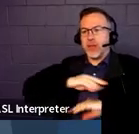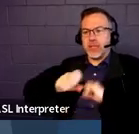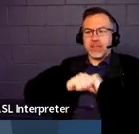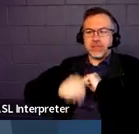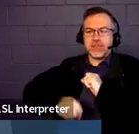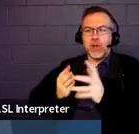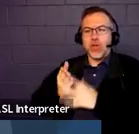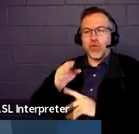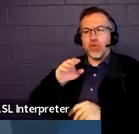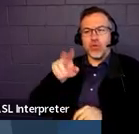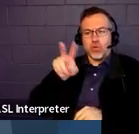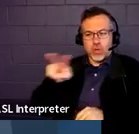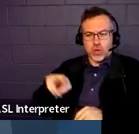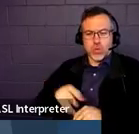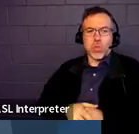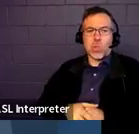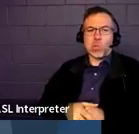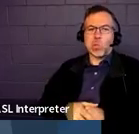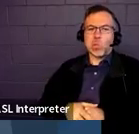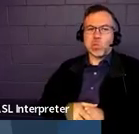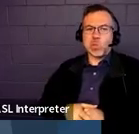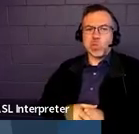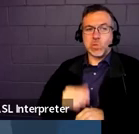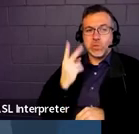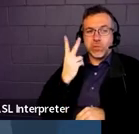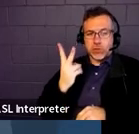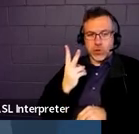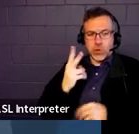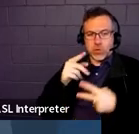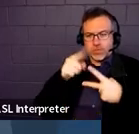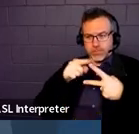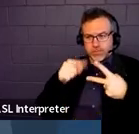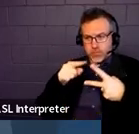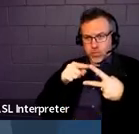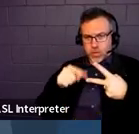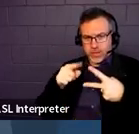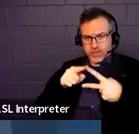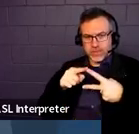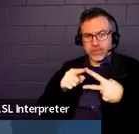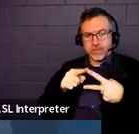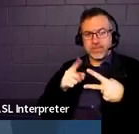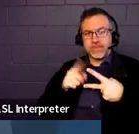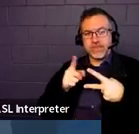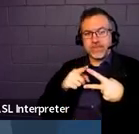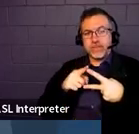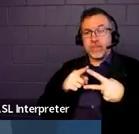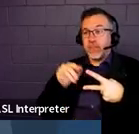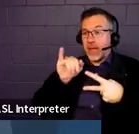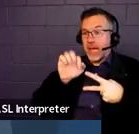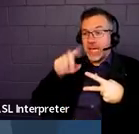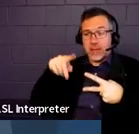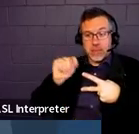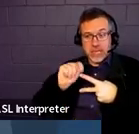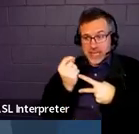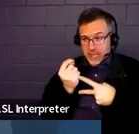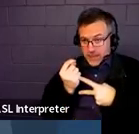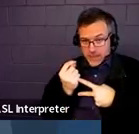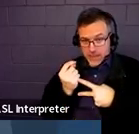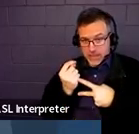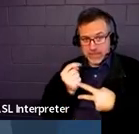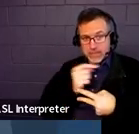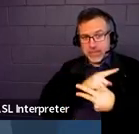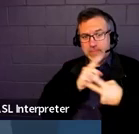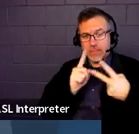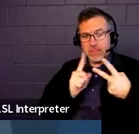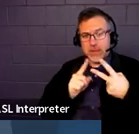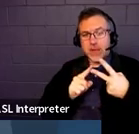the discussion of determination of eligibility can occur. Number one is through the IEP team, and the other